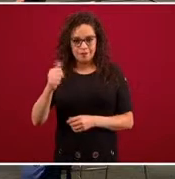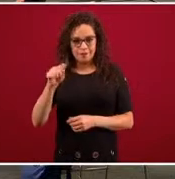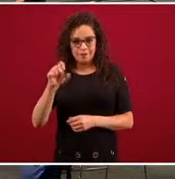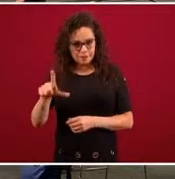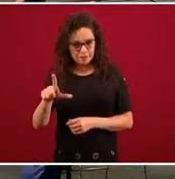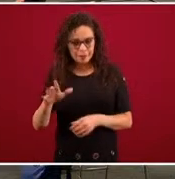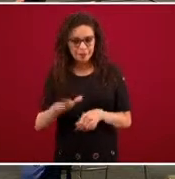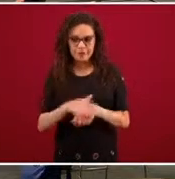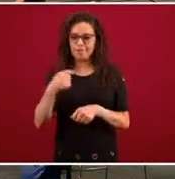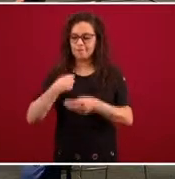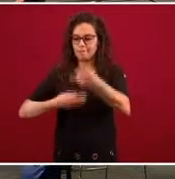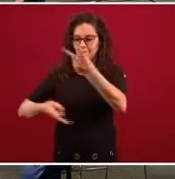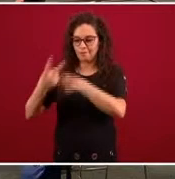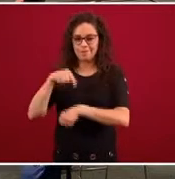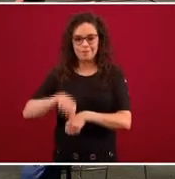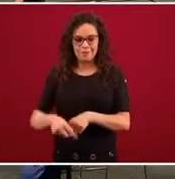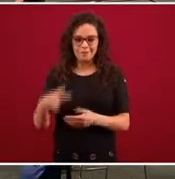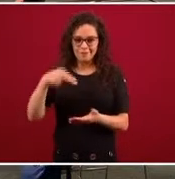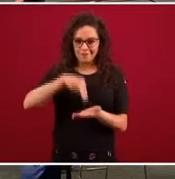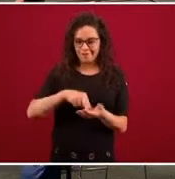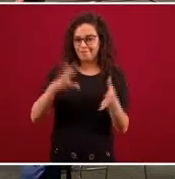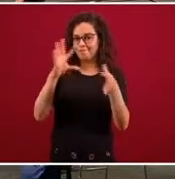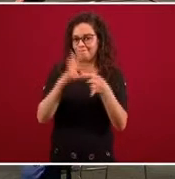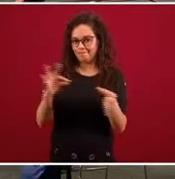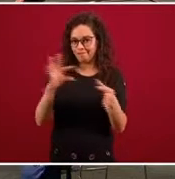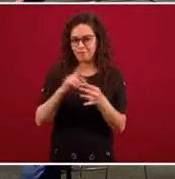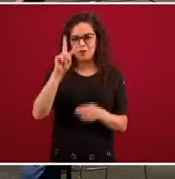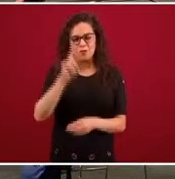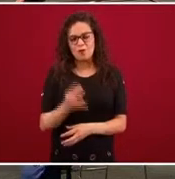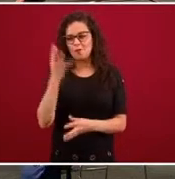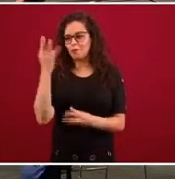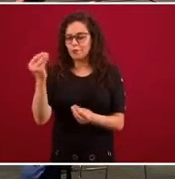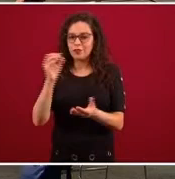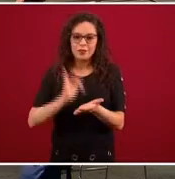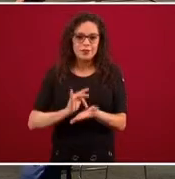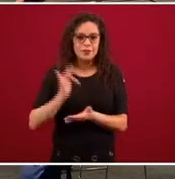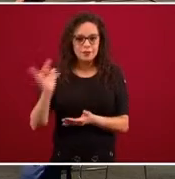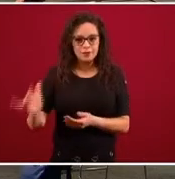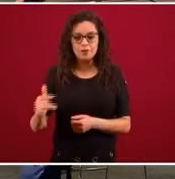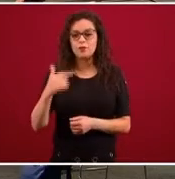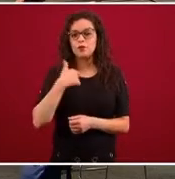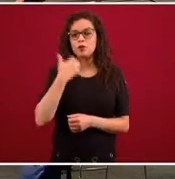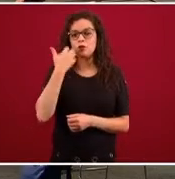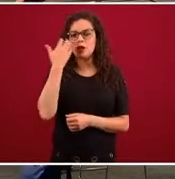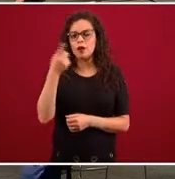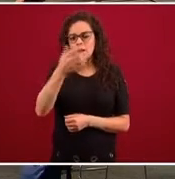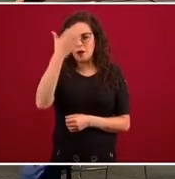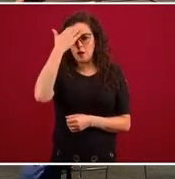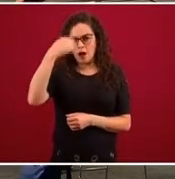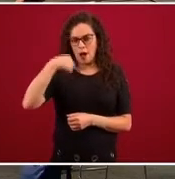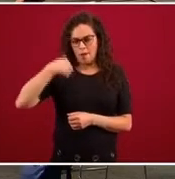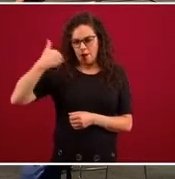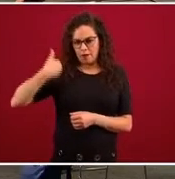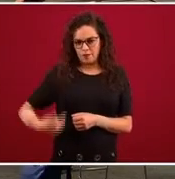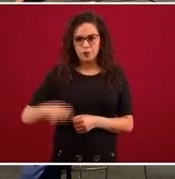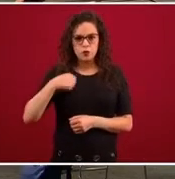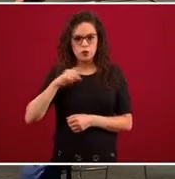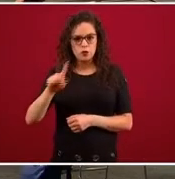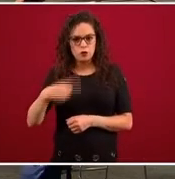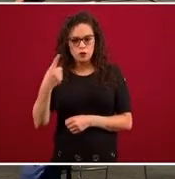for inviting me here today. I really appreciate this. I would like to introduce myself to you. My name